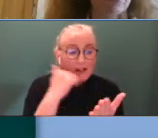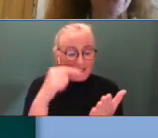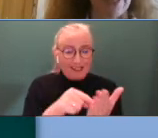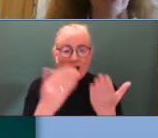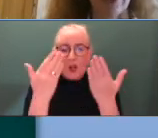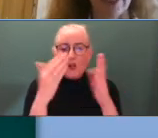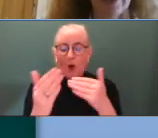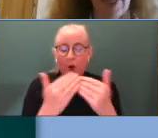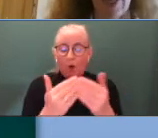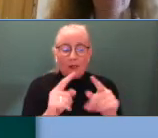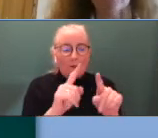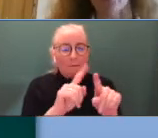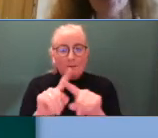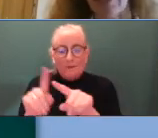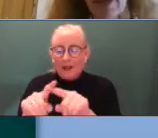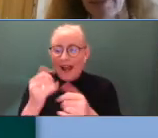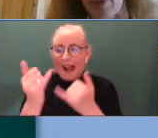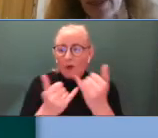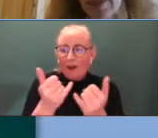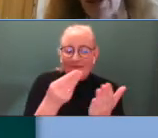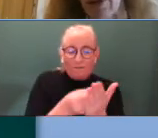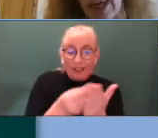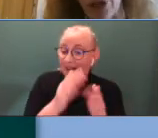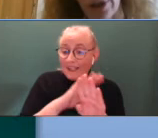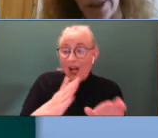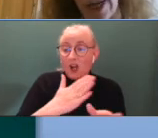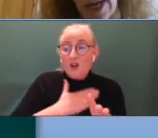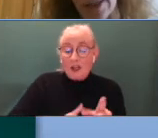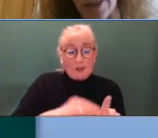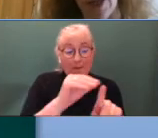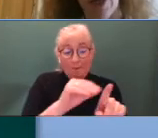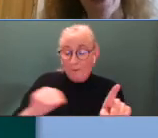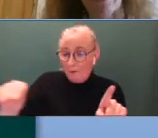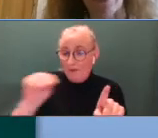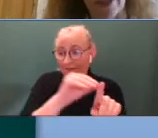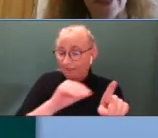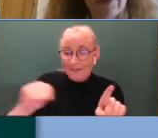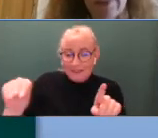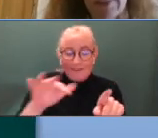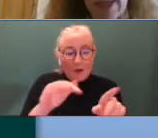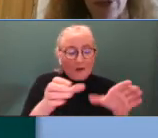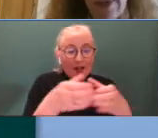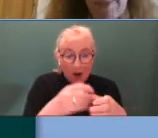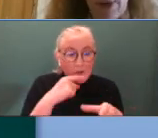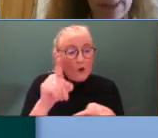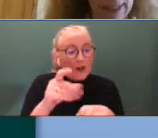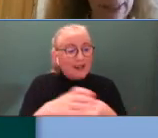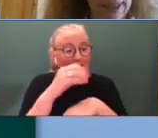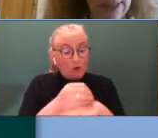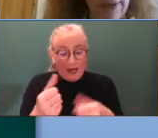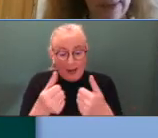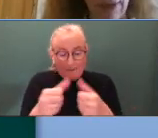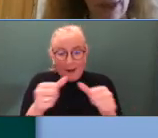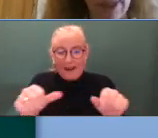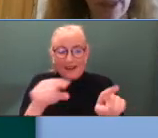for multi-annual funding. And that's not just about supporting decongregation and the continued implementation of that policy